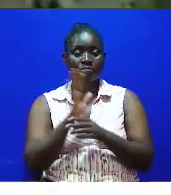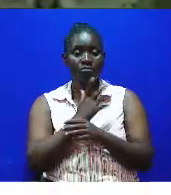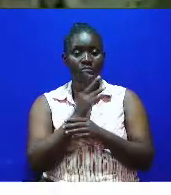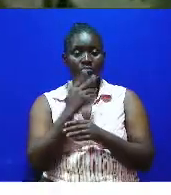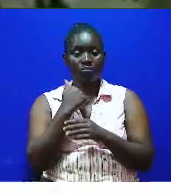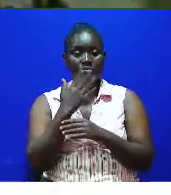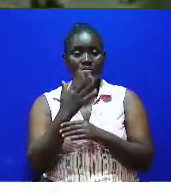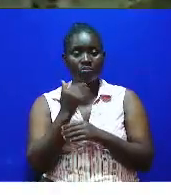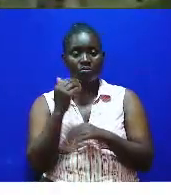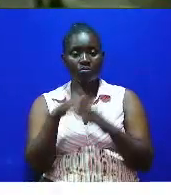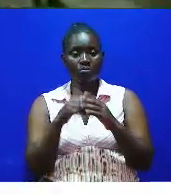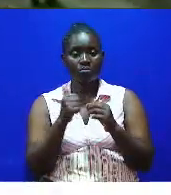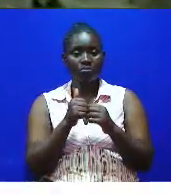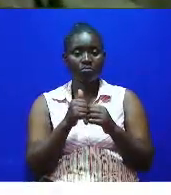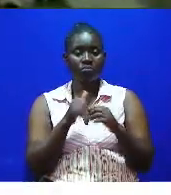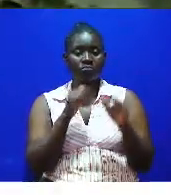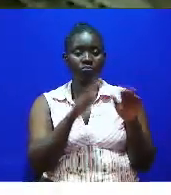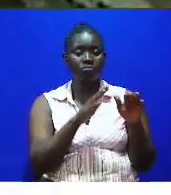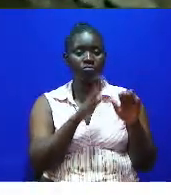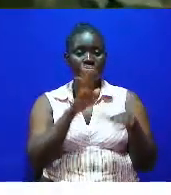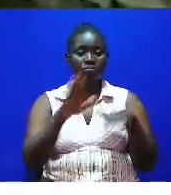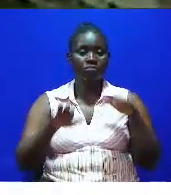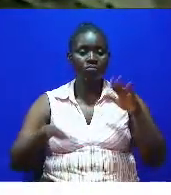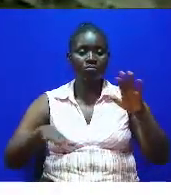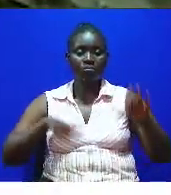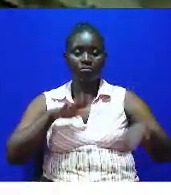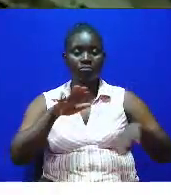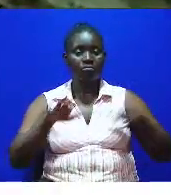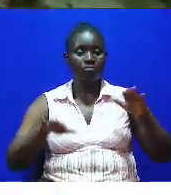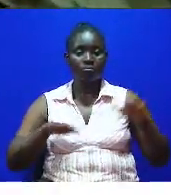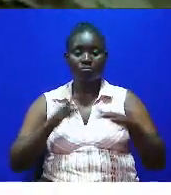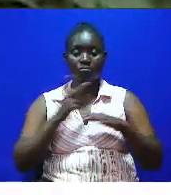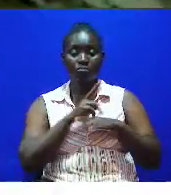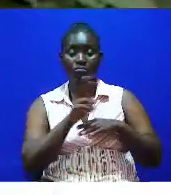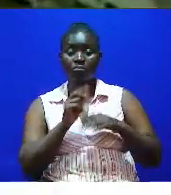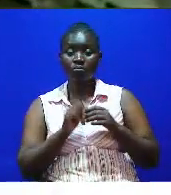kwate swimming pool kwate kregento aba bandi bora bacha kuligira ni bayero na the